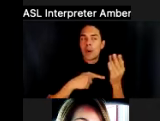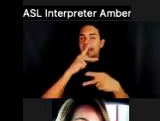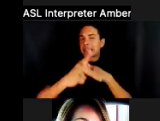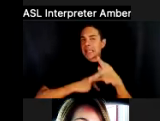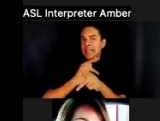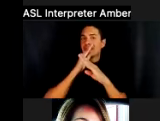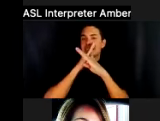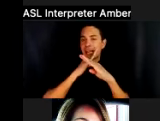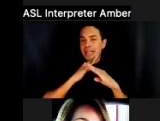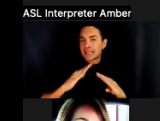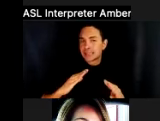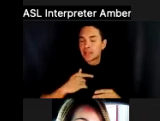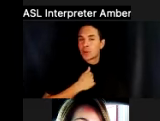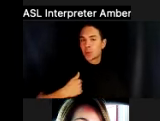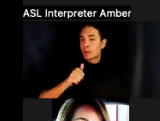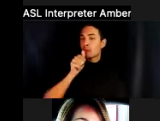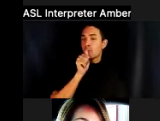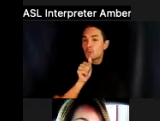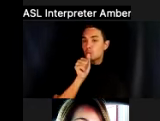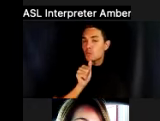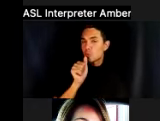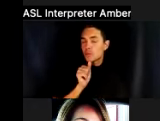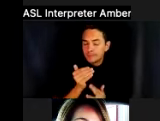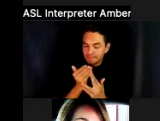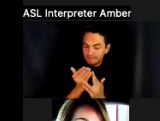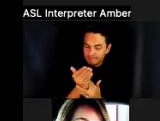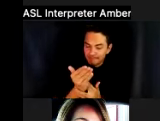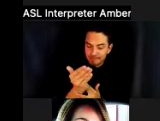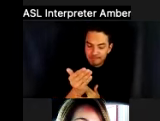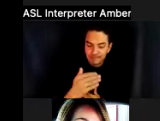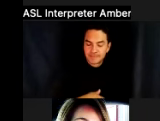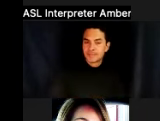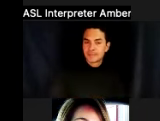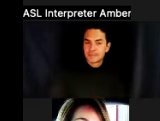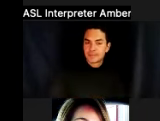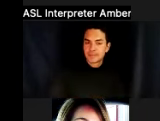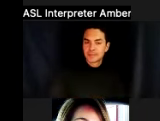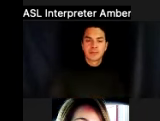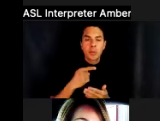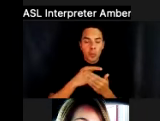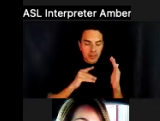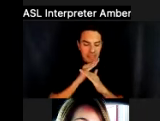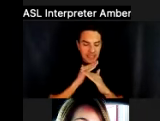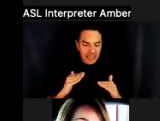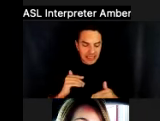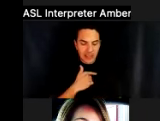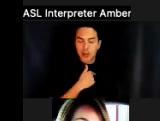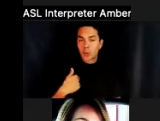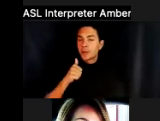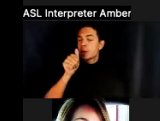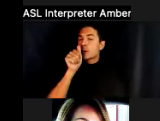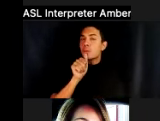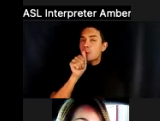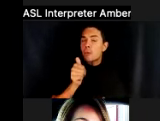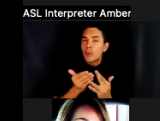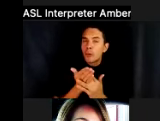endure? And even a little bit beyond that, like what silences do we maybe endure